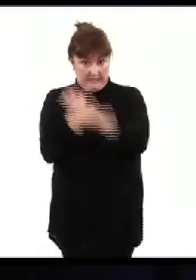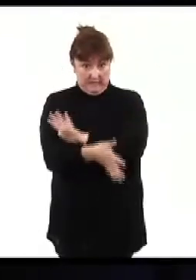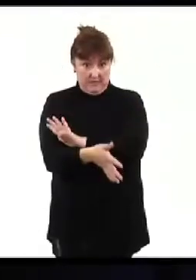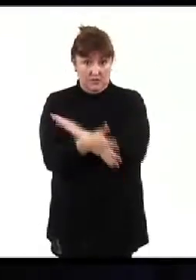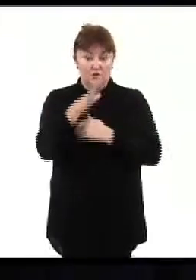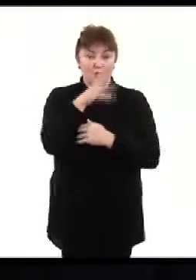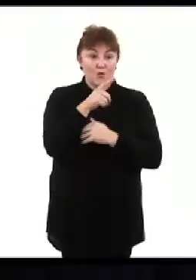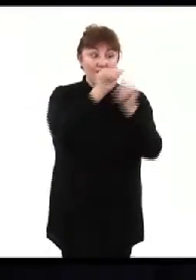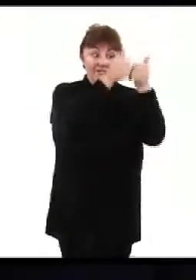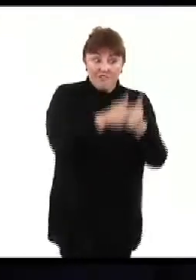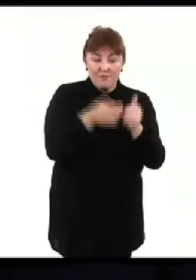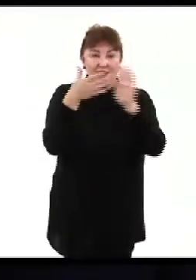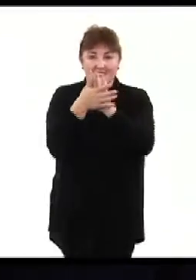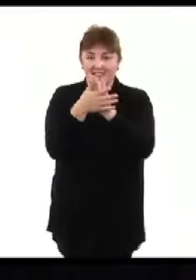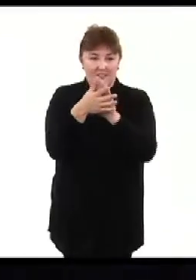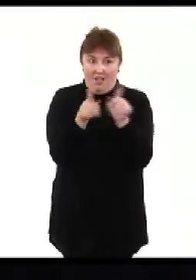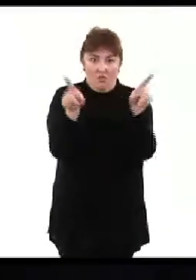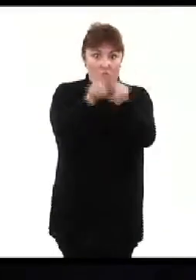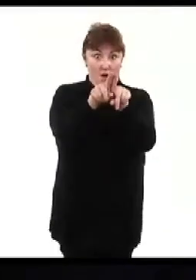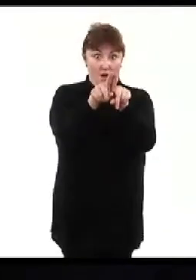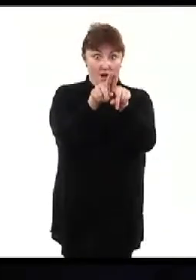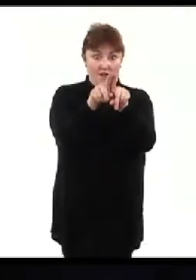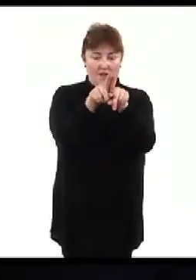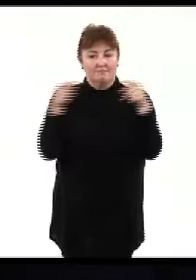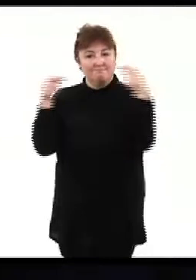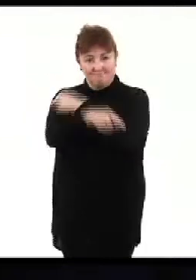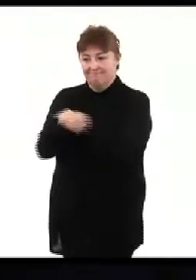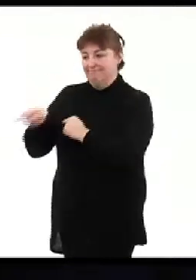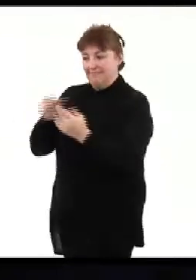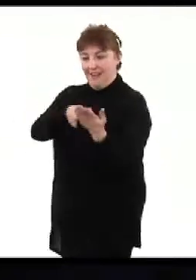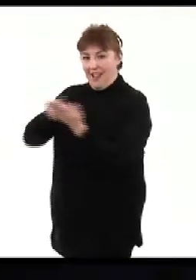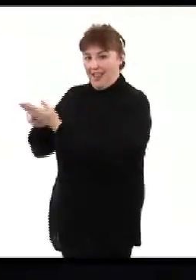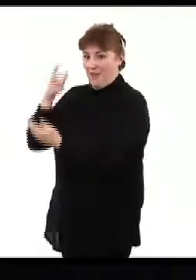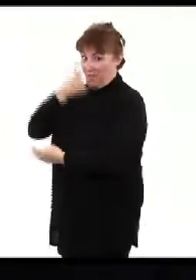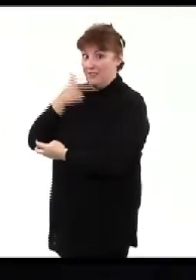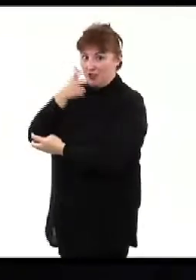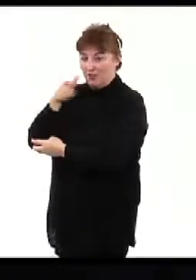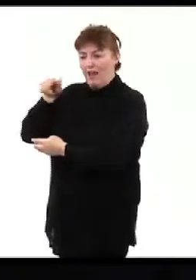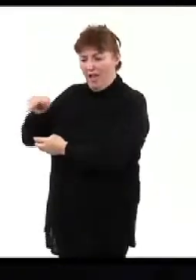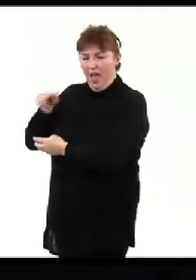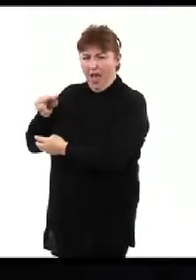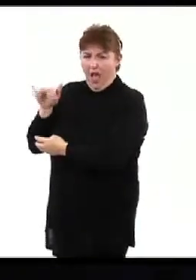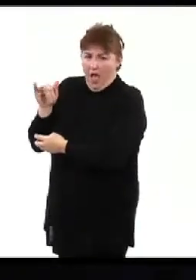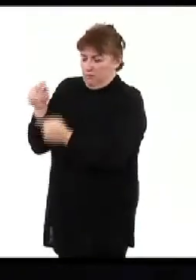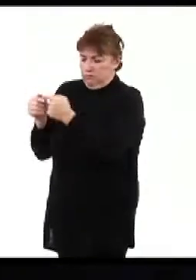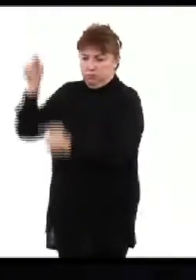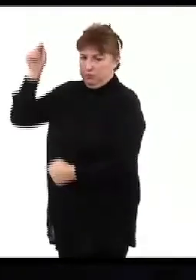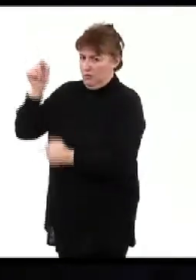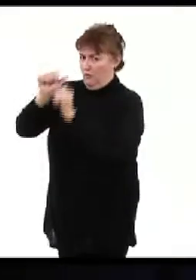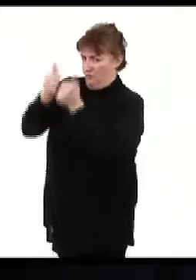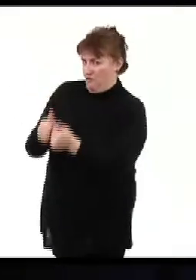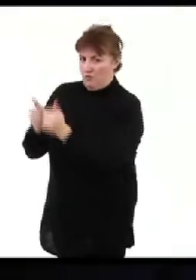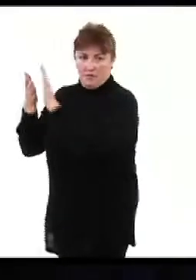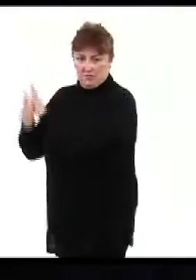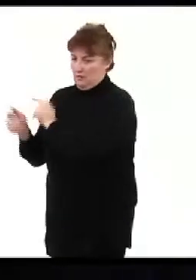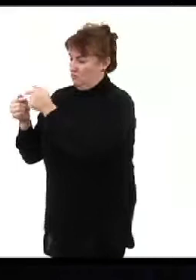in spoken language where you really have this difference between the form and the meaning? Okay? And this leads to an interesting question that you might